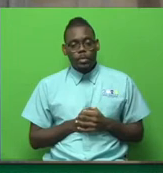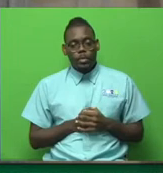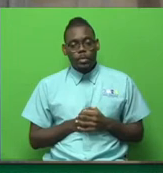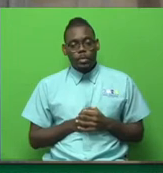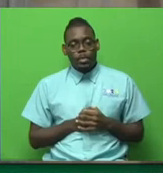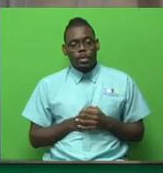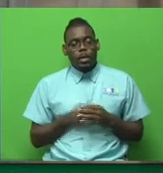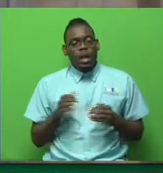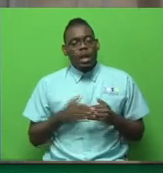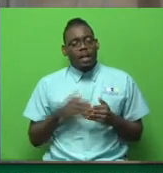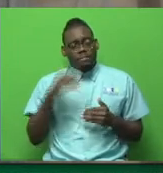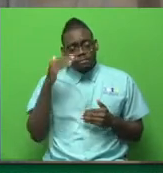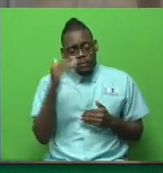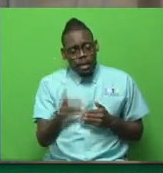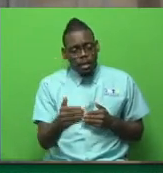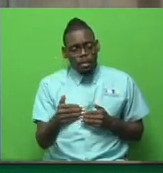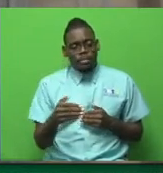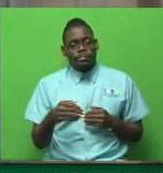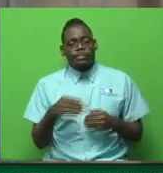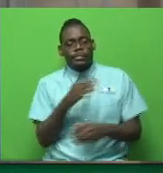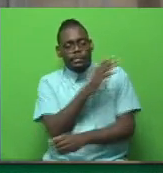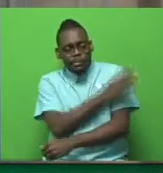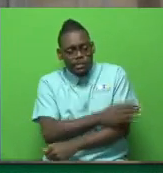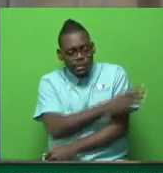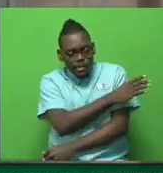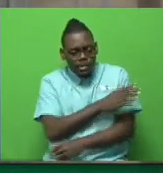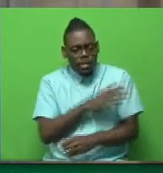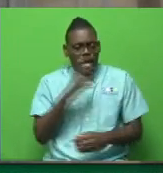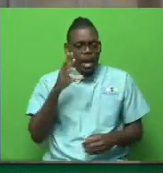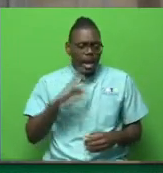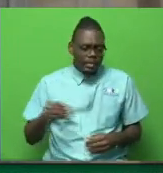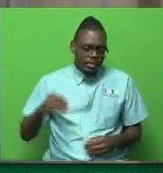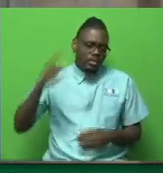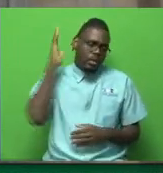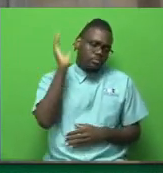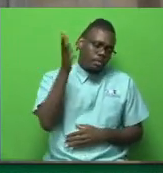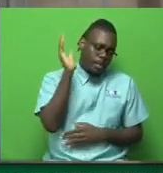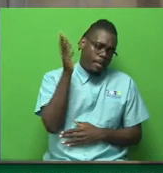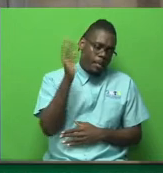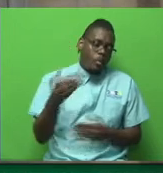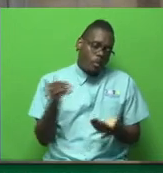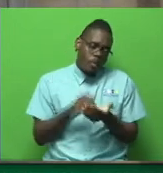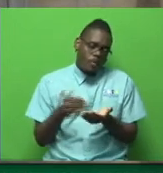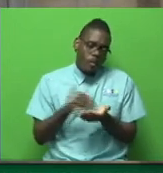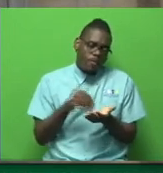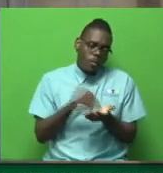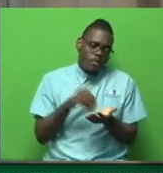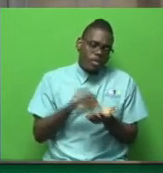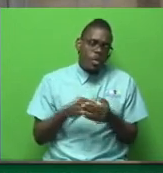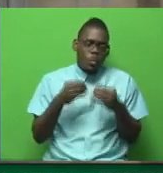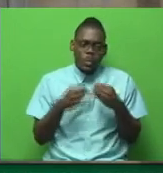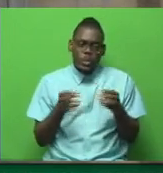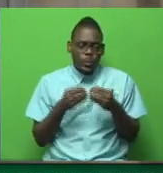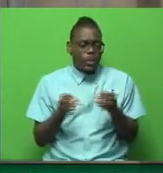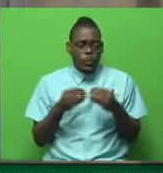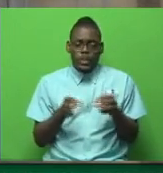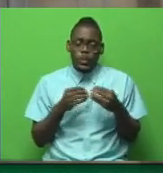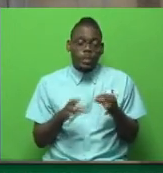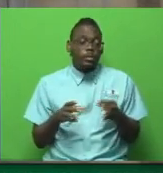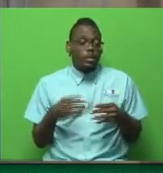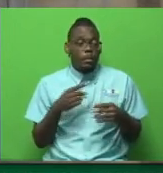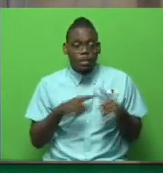weekly media briefings billions as was spent and yet to be audited there was systematic failures